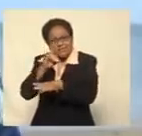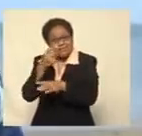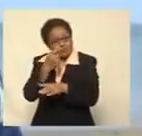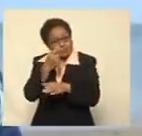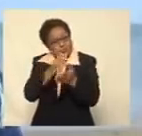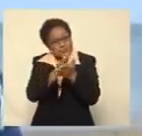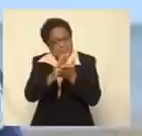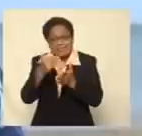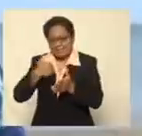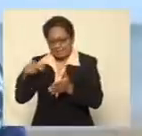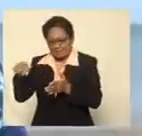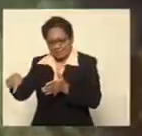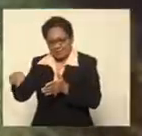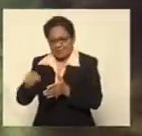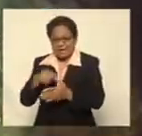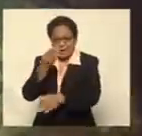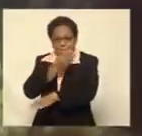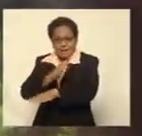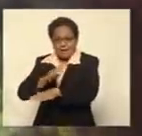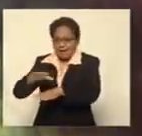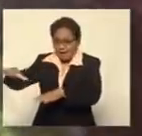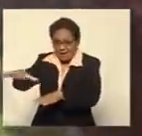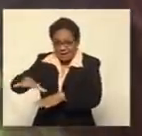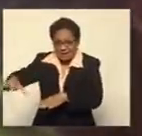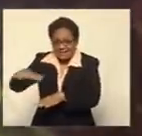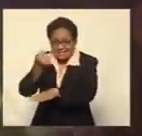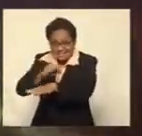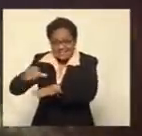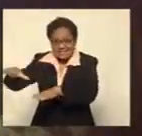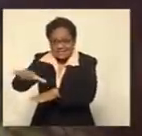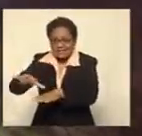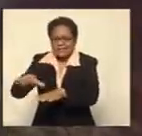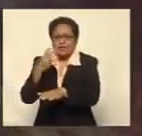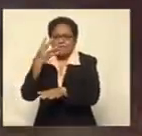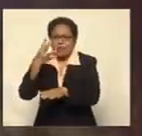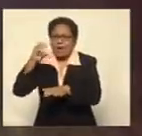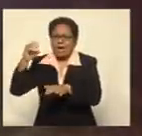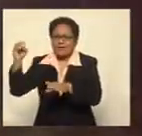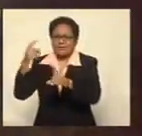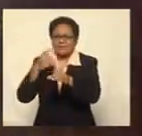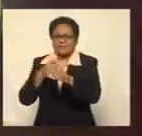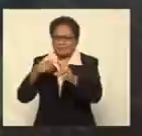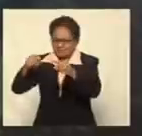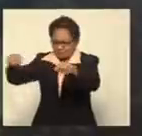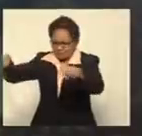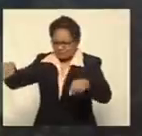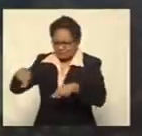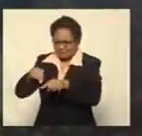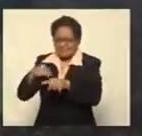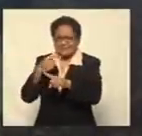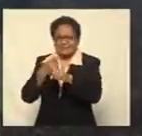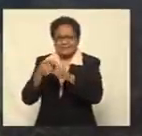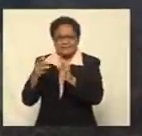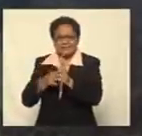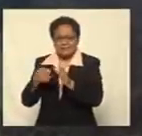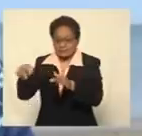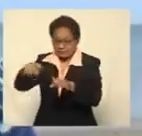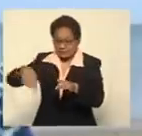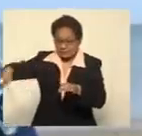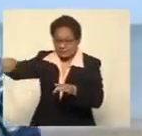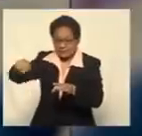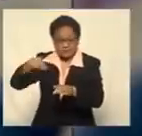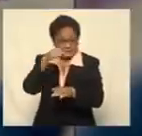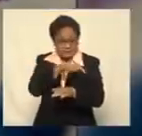Lagoon encompasses over 400 square kilometers of lagoon. As such, there's a very strong focus on the